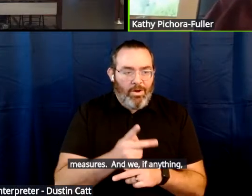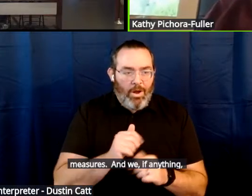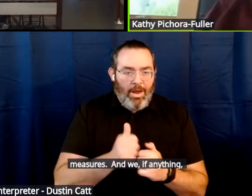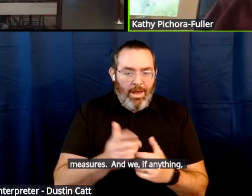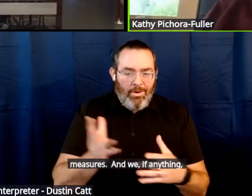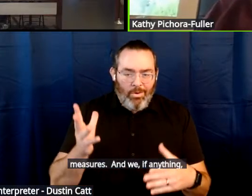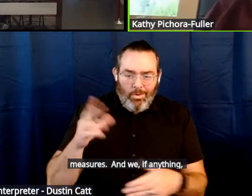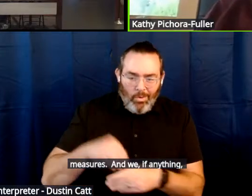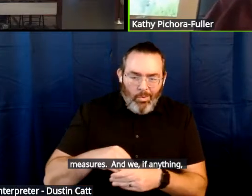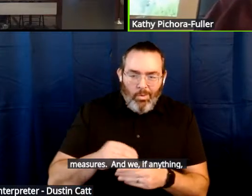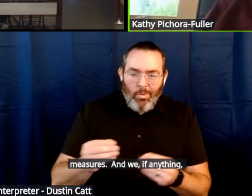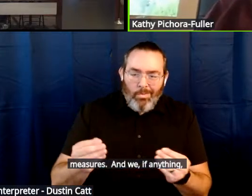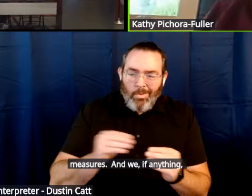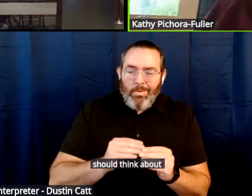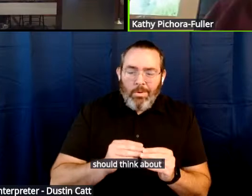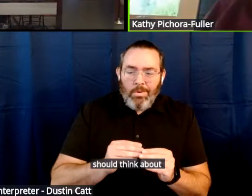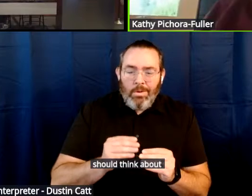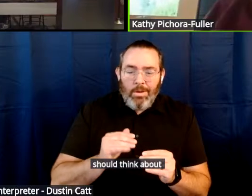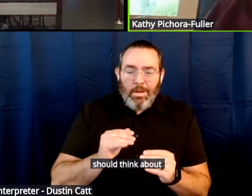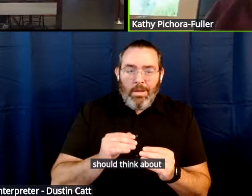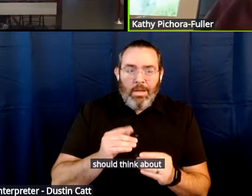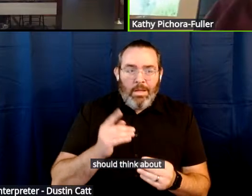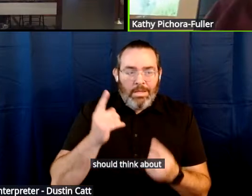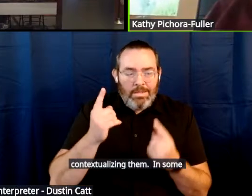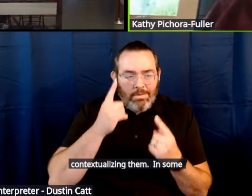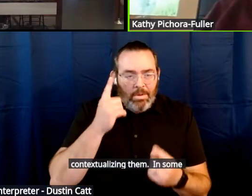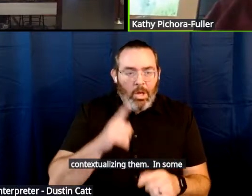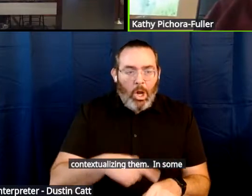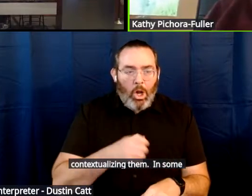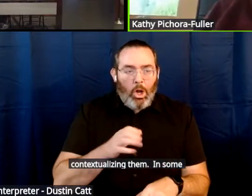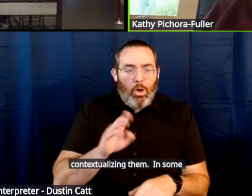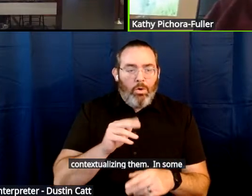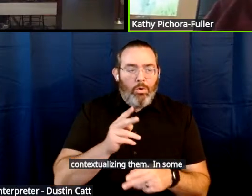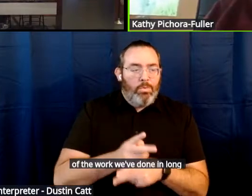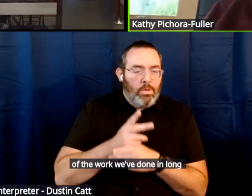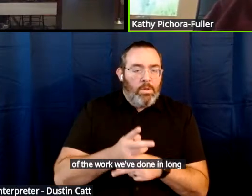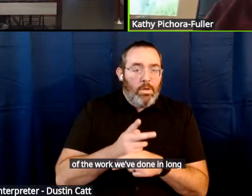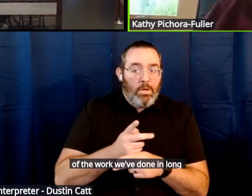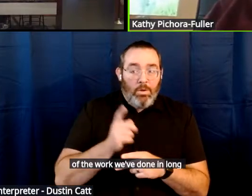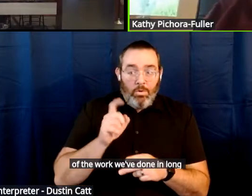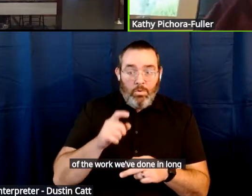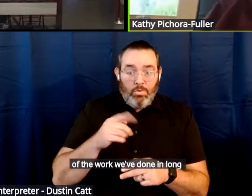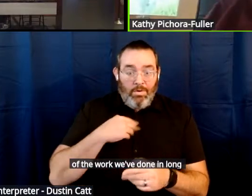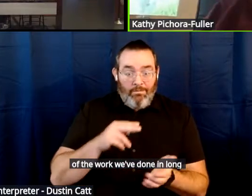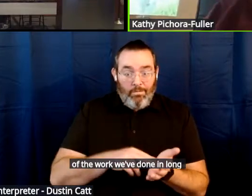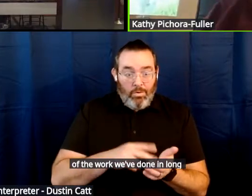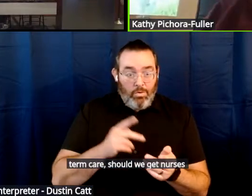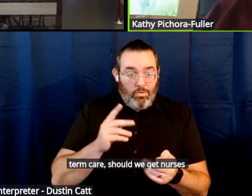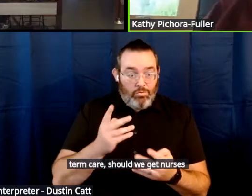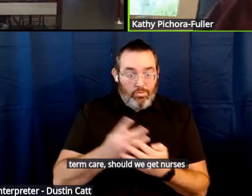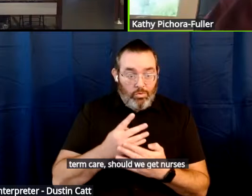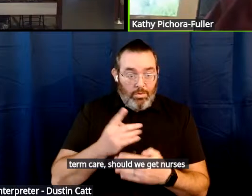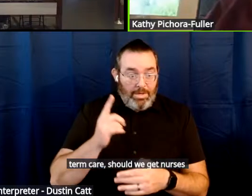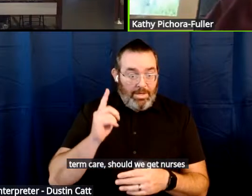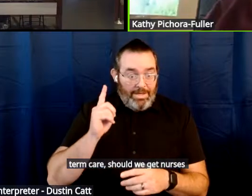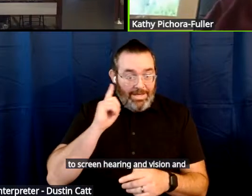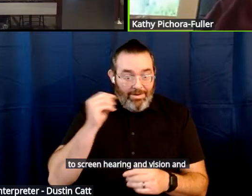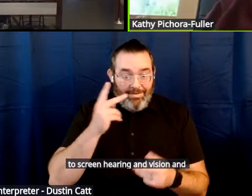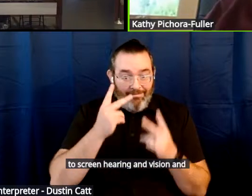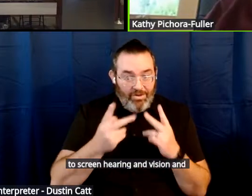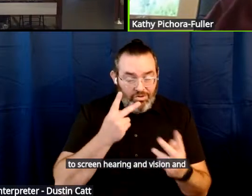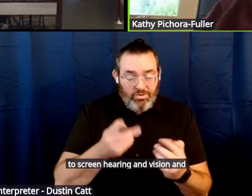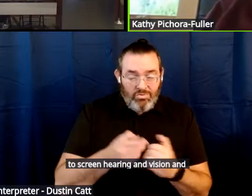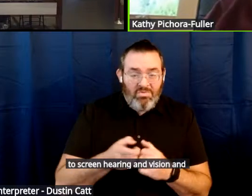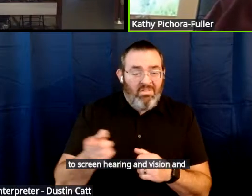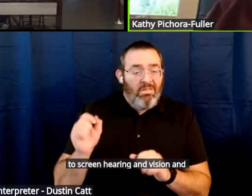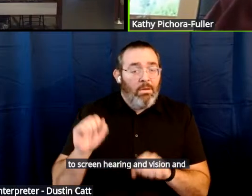work we've done in long-term care, should we get nurses to screen hearing and vision? And can they do it? Well, yes, they can do it